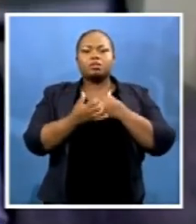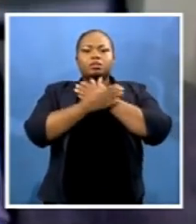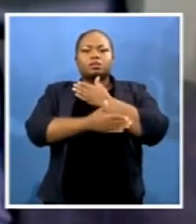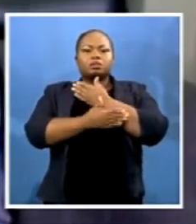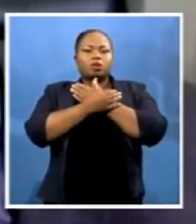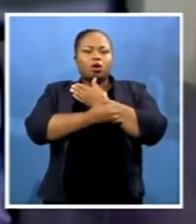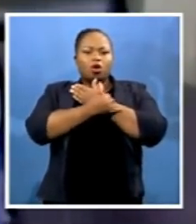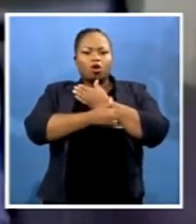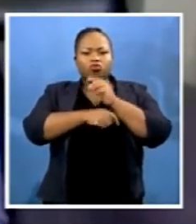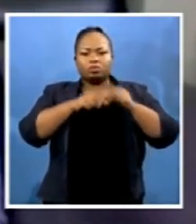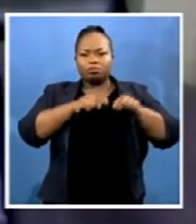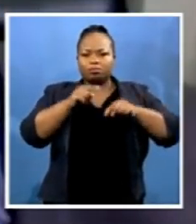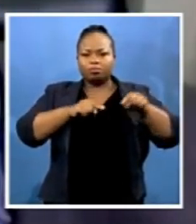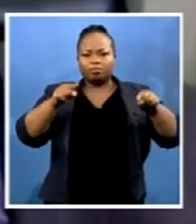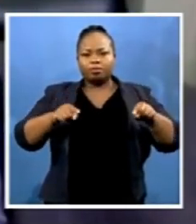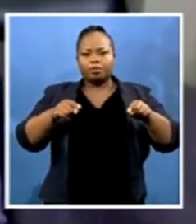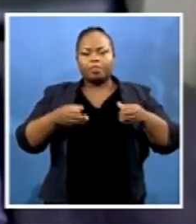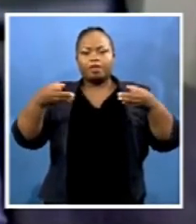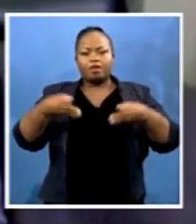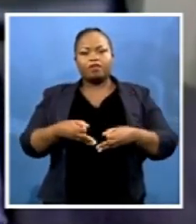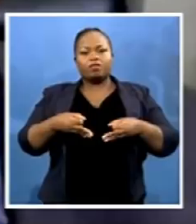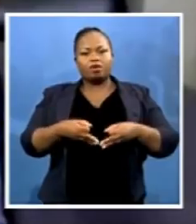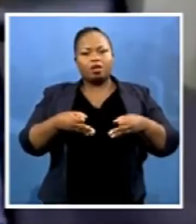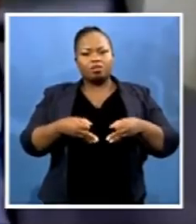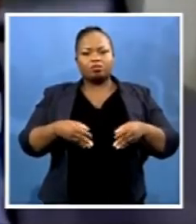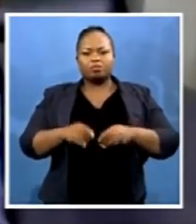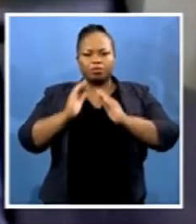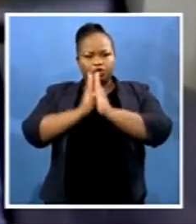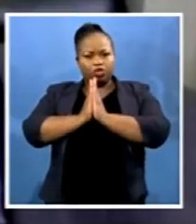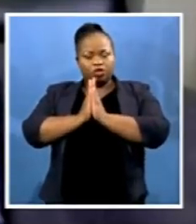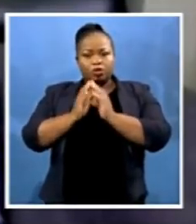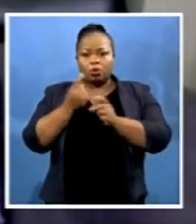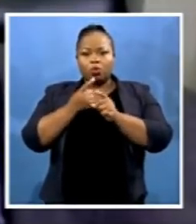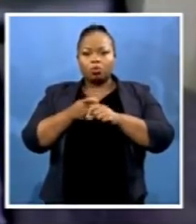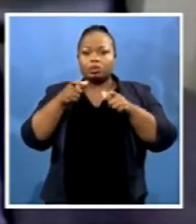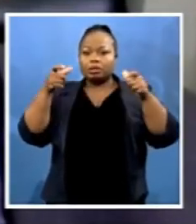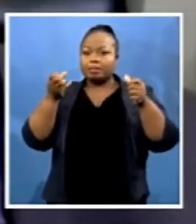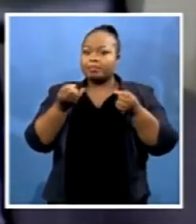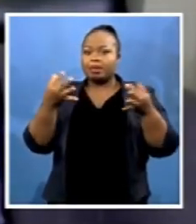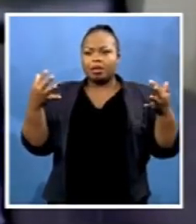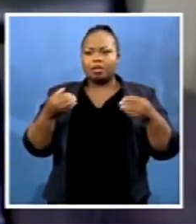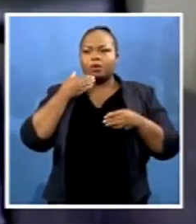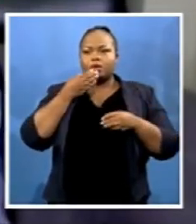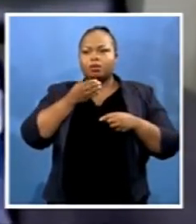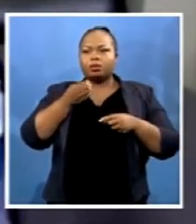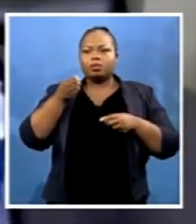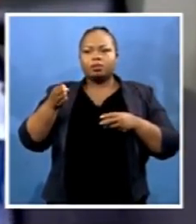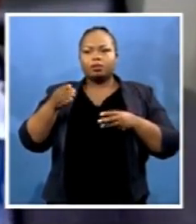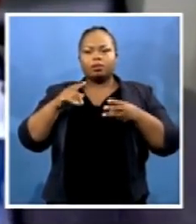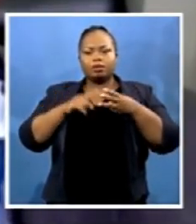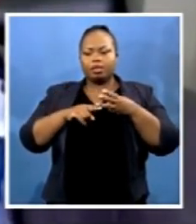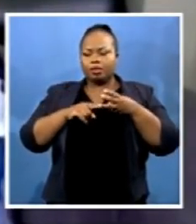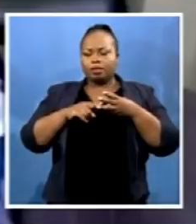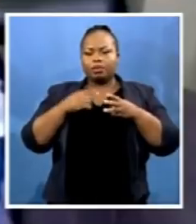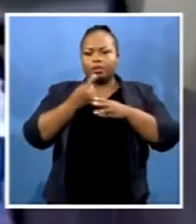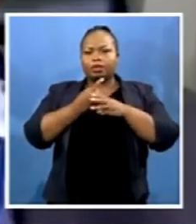funerals, our funerals tend to be very big crowd sources, and those have been limited to, I think funerals have been limited